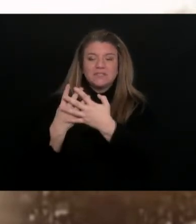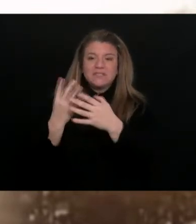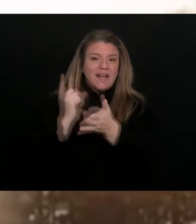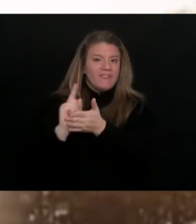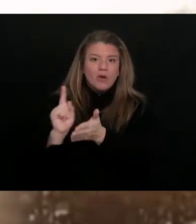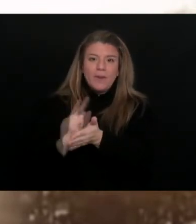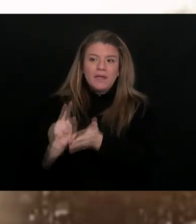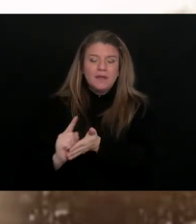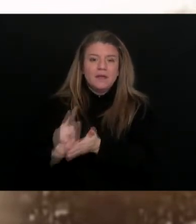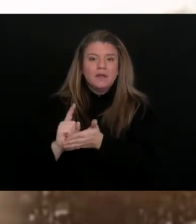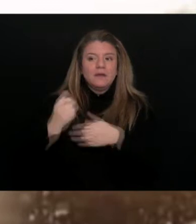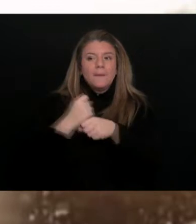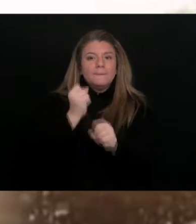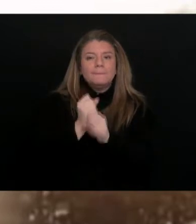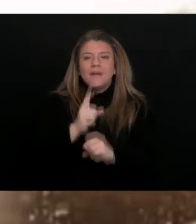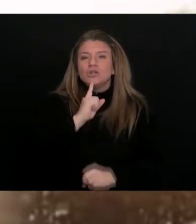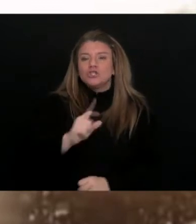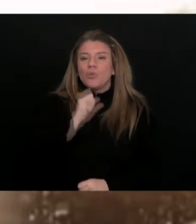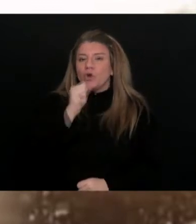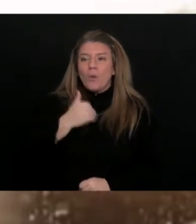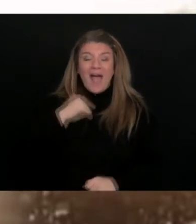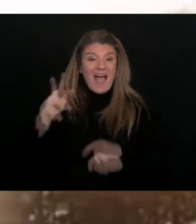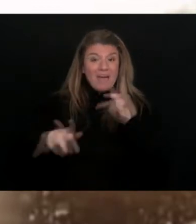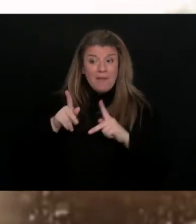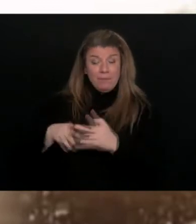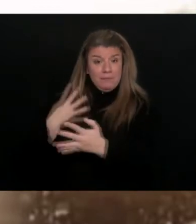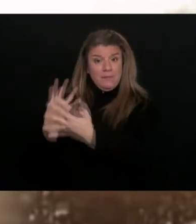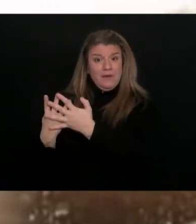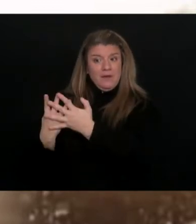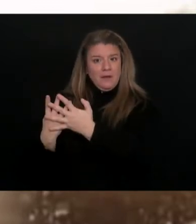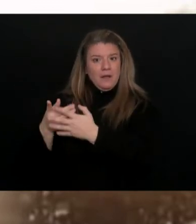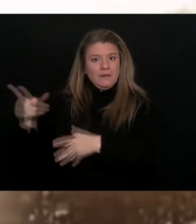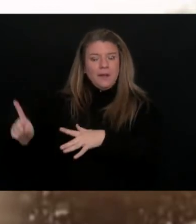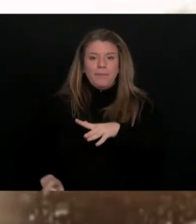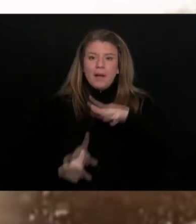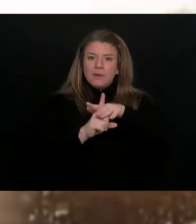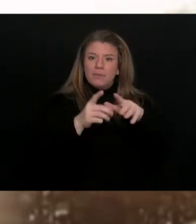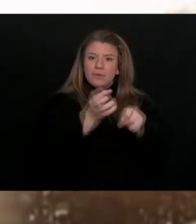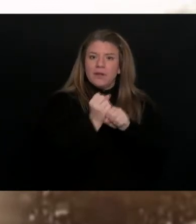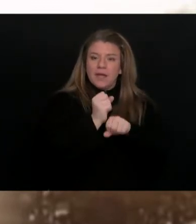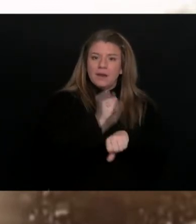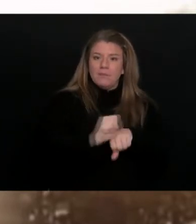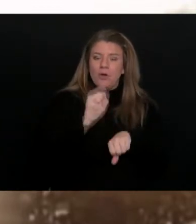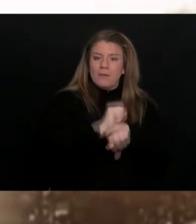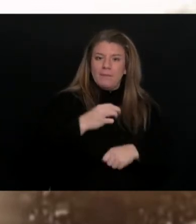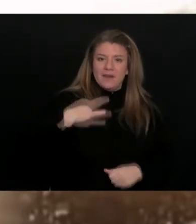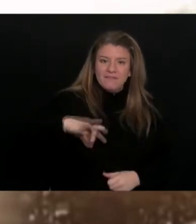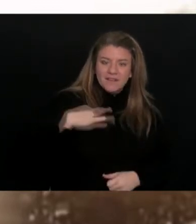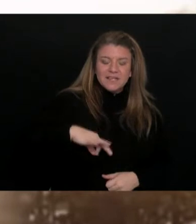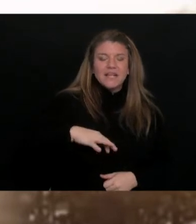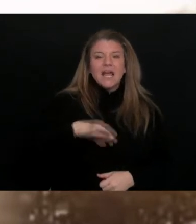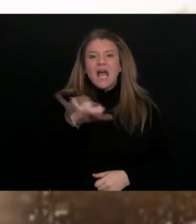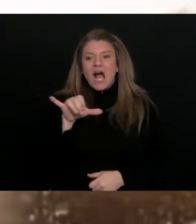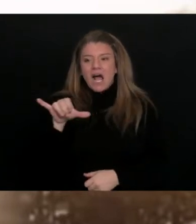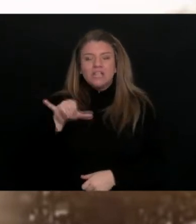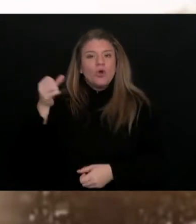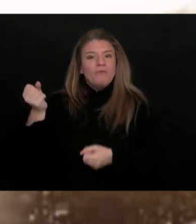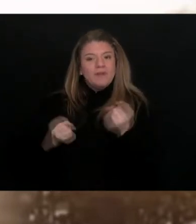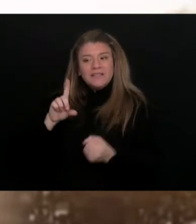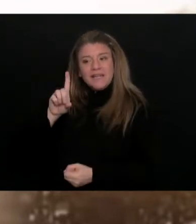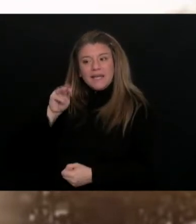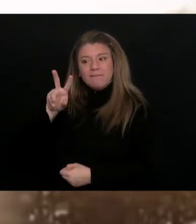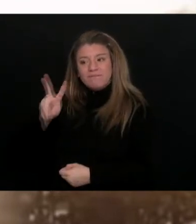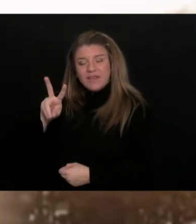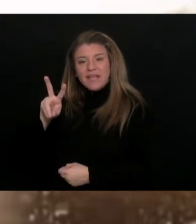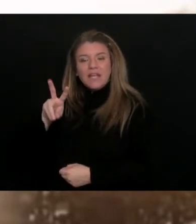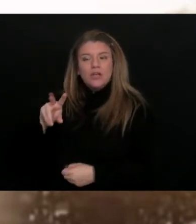So to make sure that we don't have folks who are incarcerated file for unemployment benefits. We're also working with the Department of Motor Vehicles to